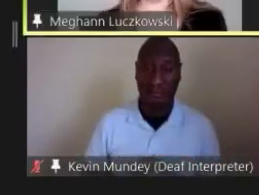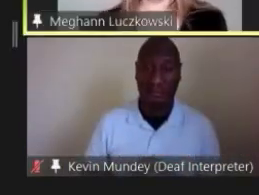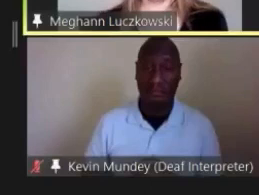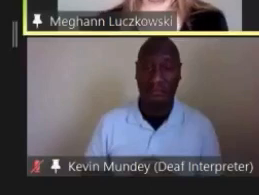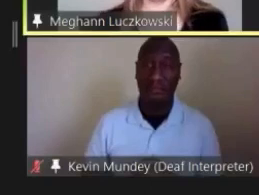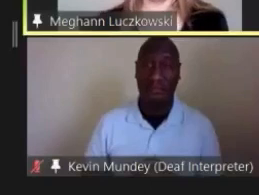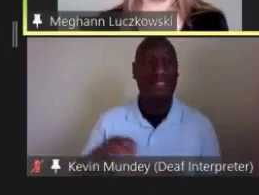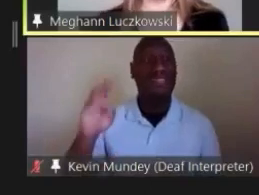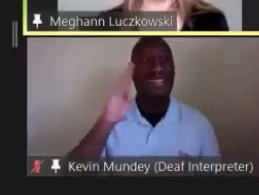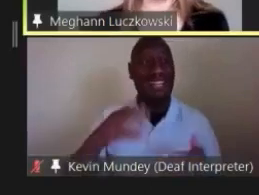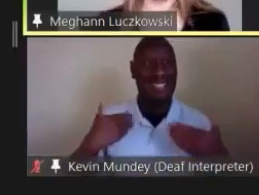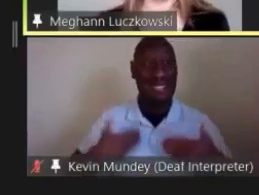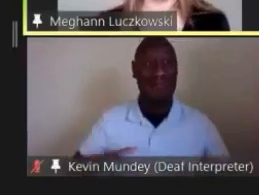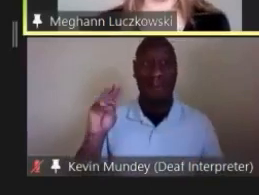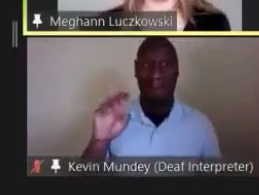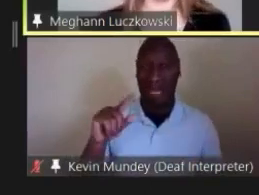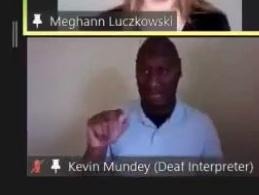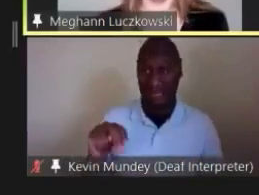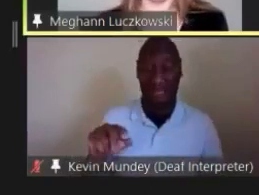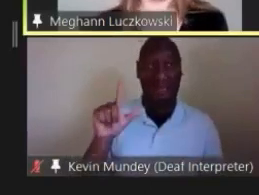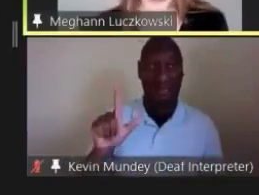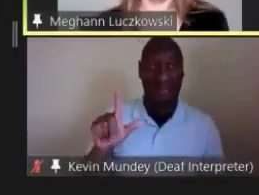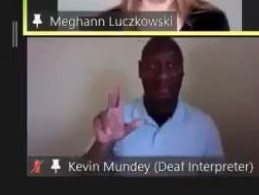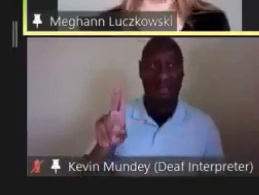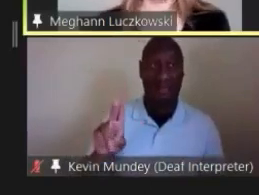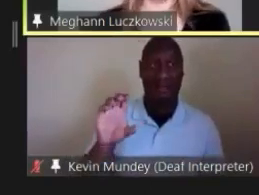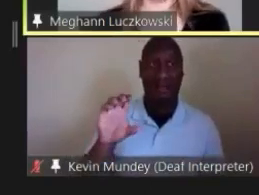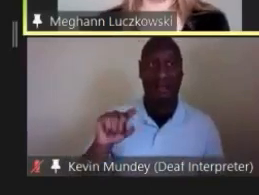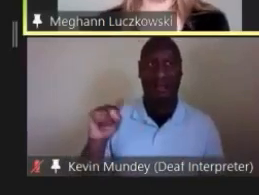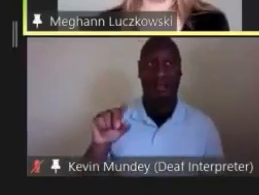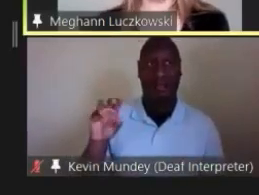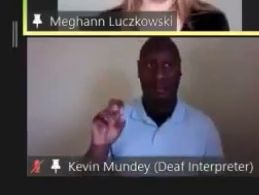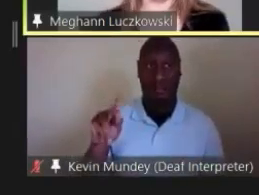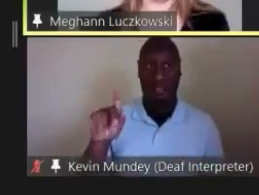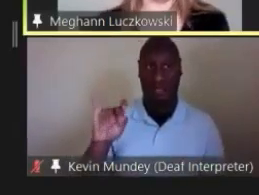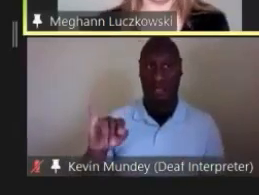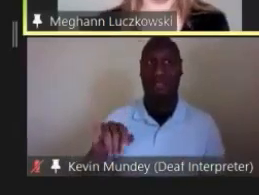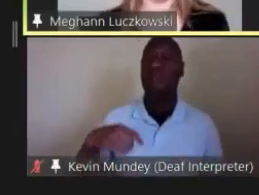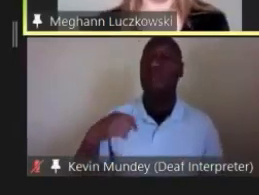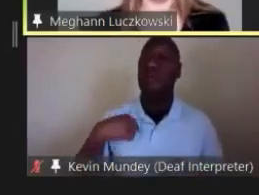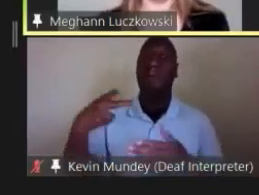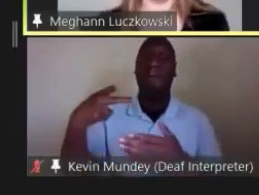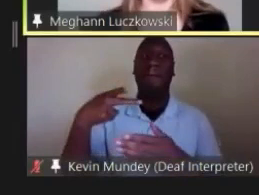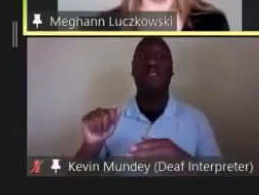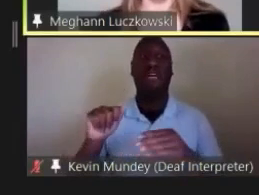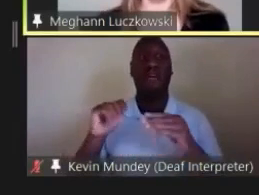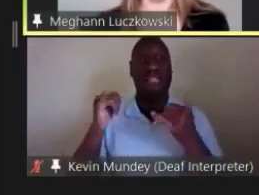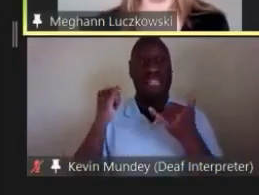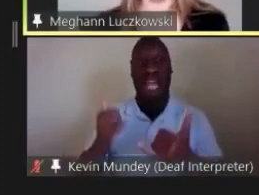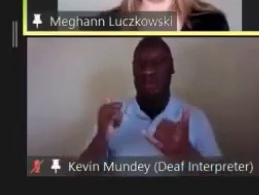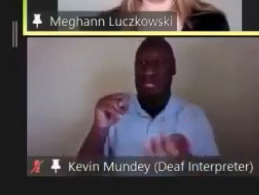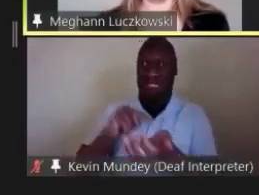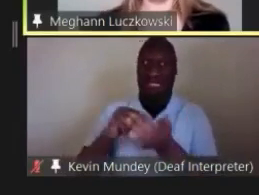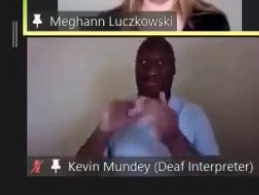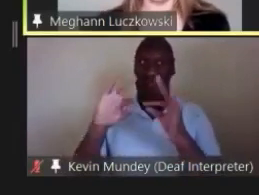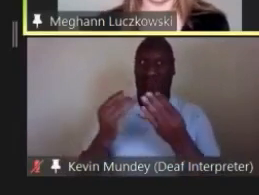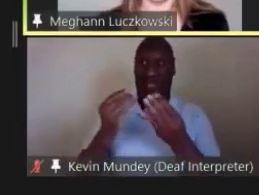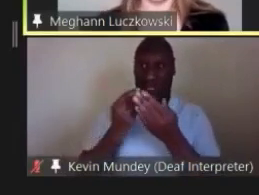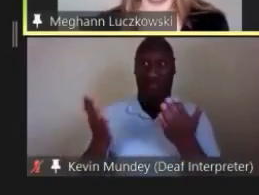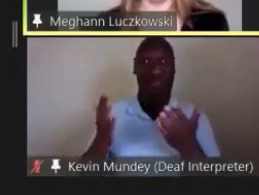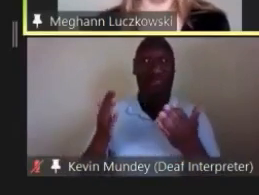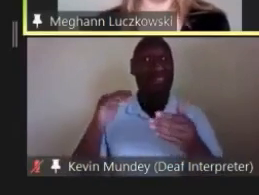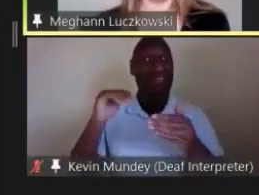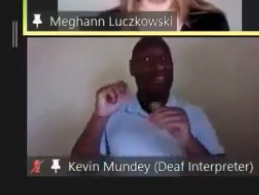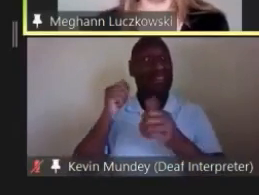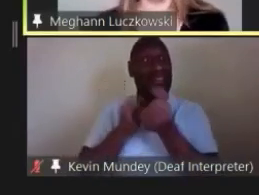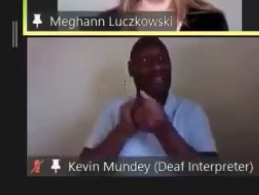Hi, I'm Megan Lichkowski with PA Families Need Nurses Now, a family-driven effort of Vision for Equality focusing on adults and youth with special healthcare